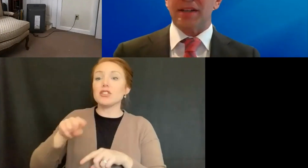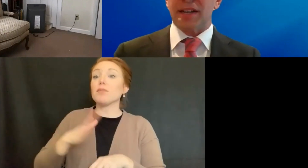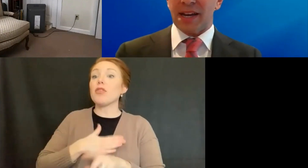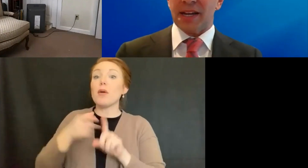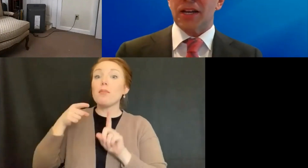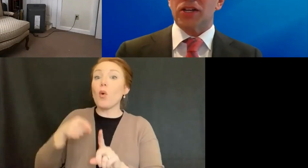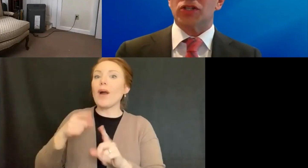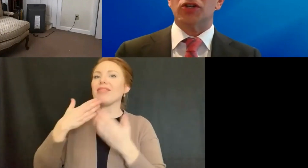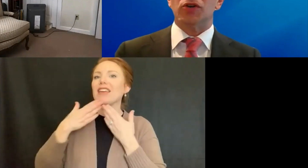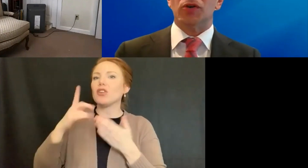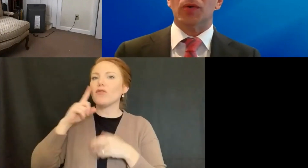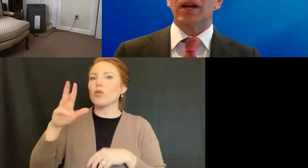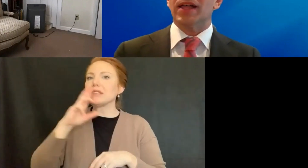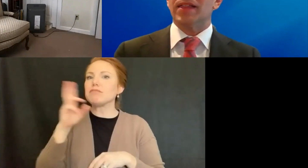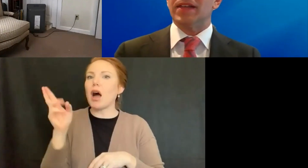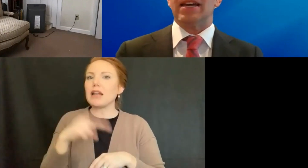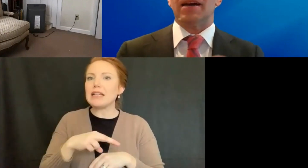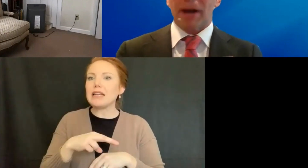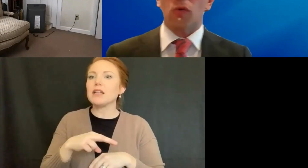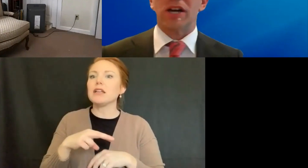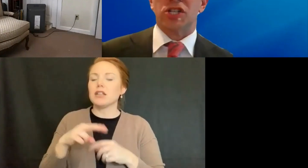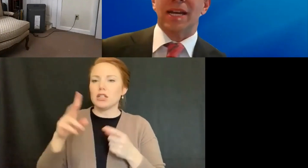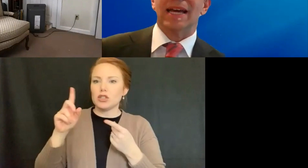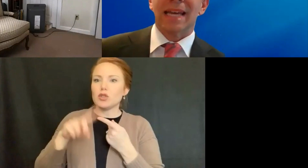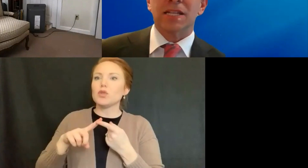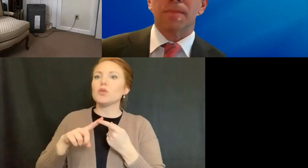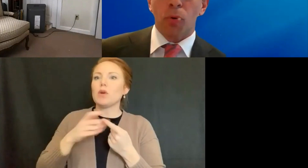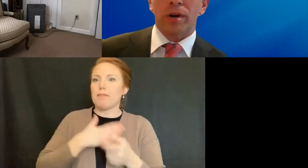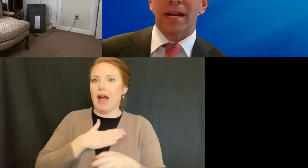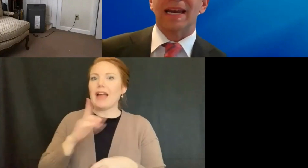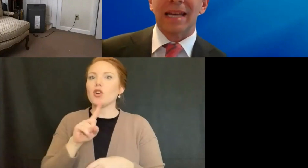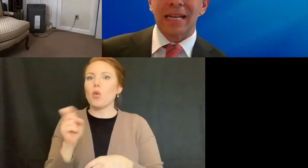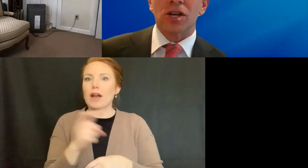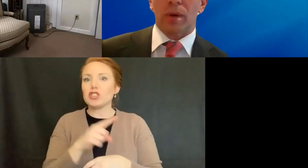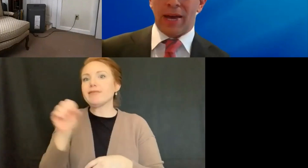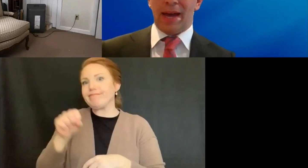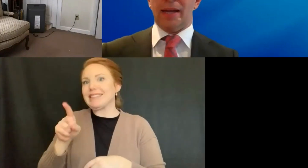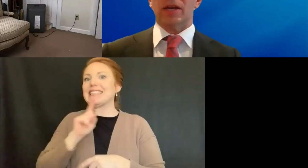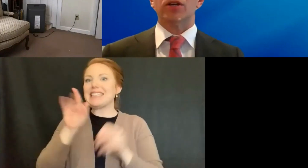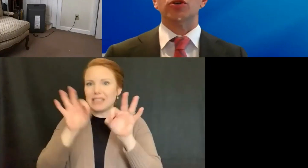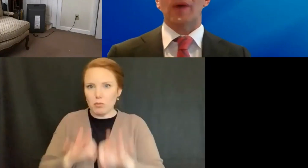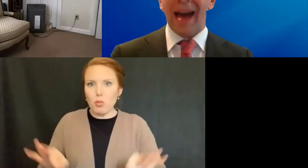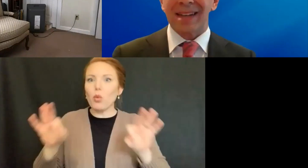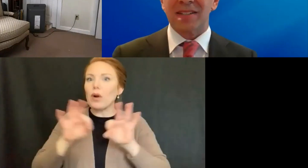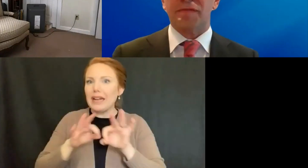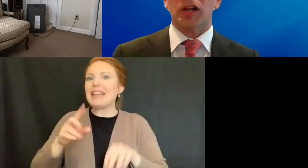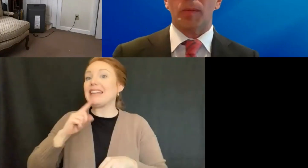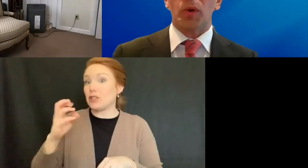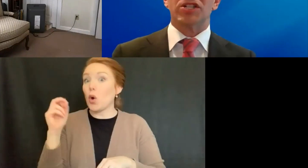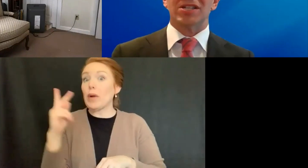for responding to my question, it is important and it is okay